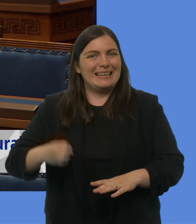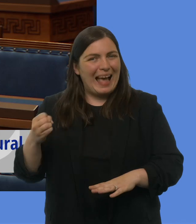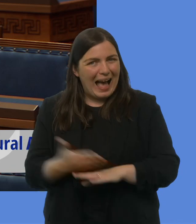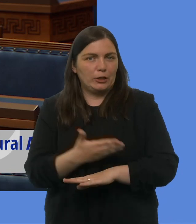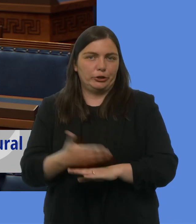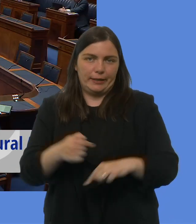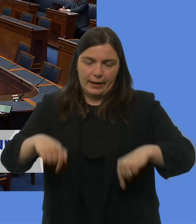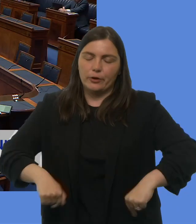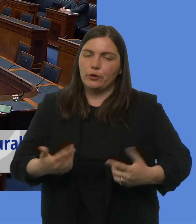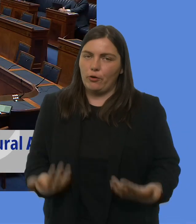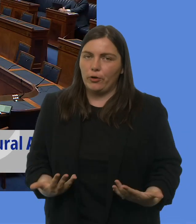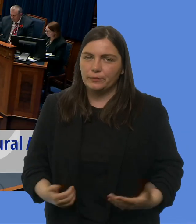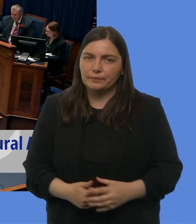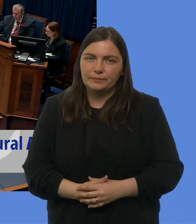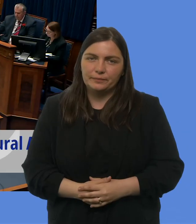more broadly. Thank